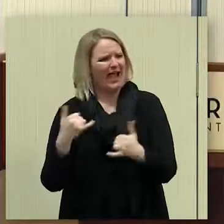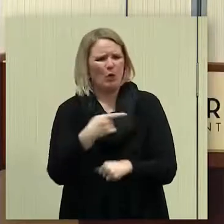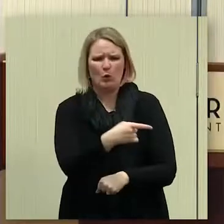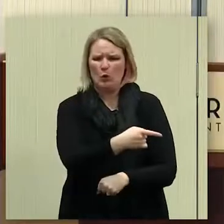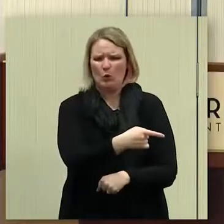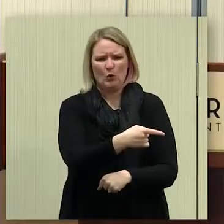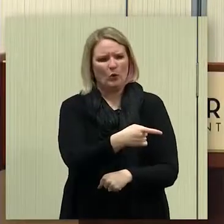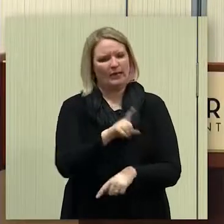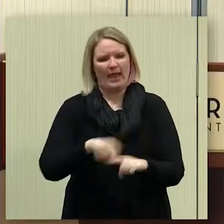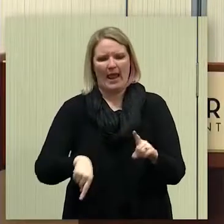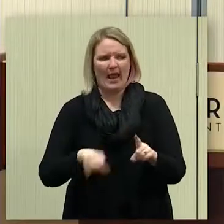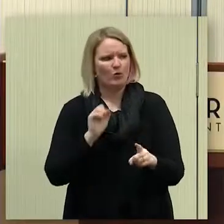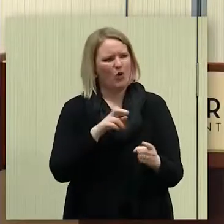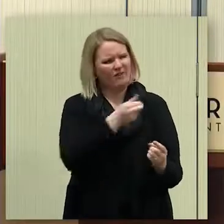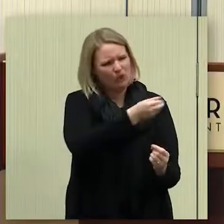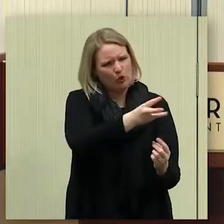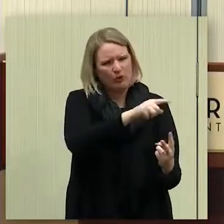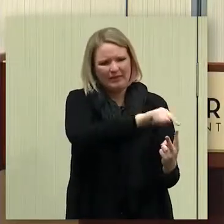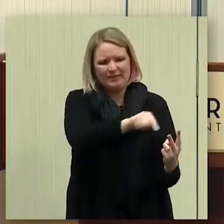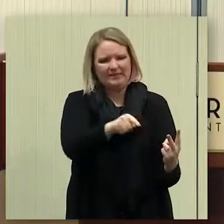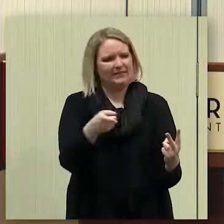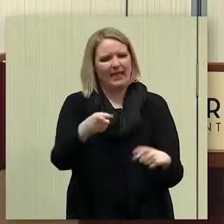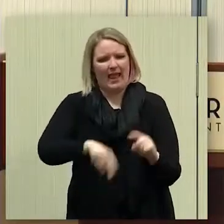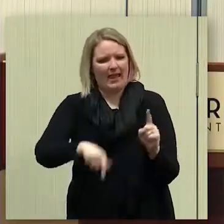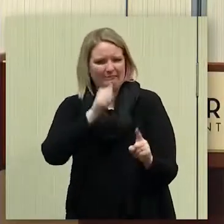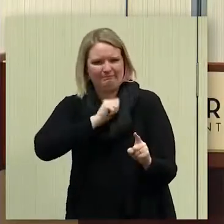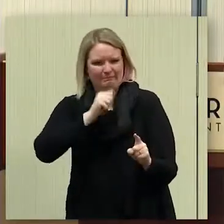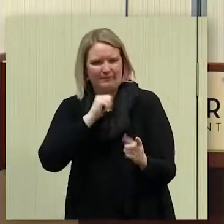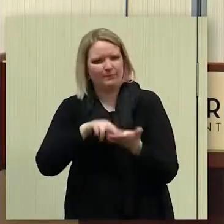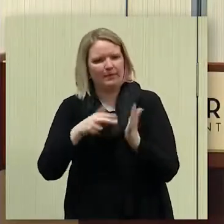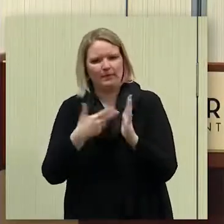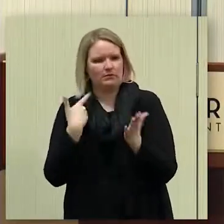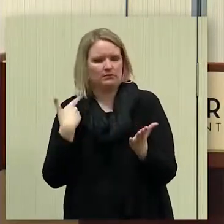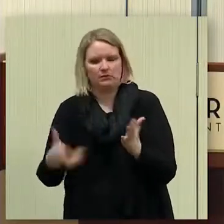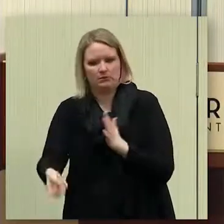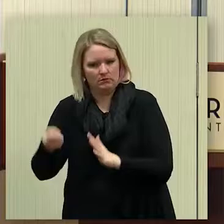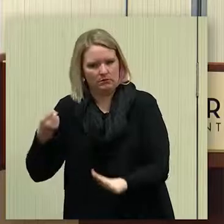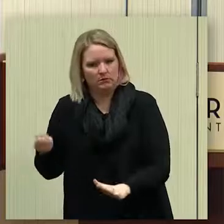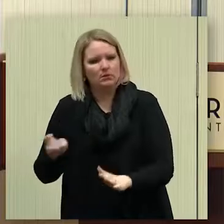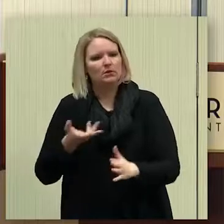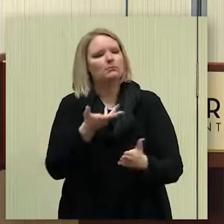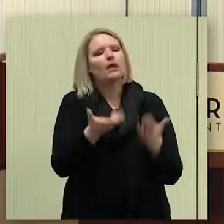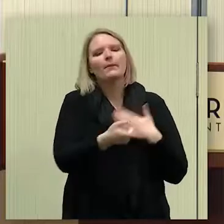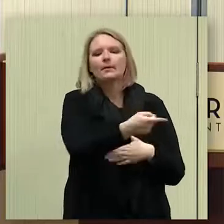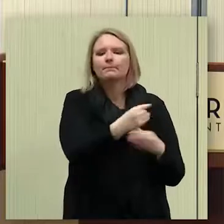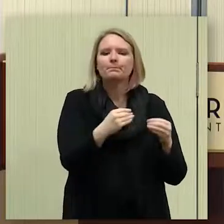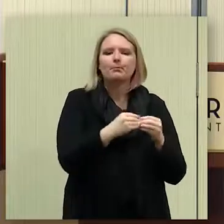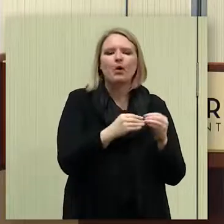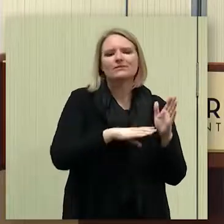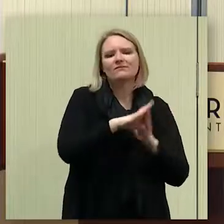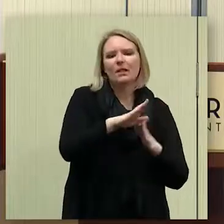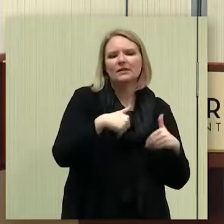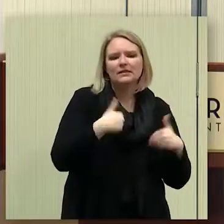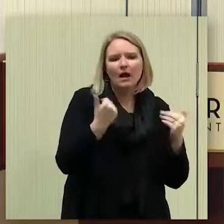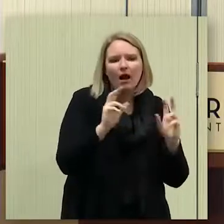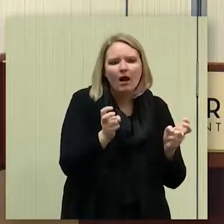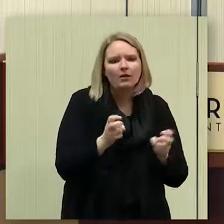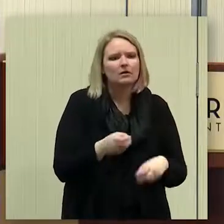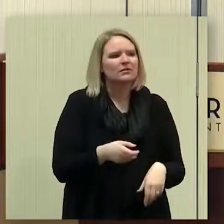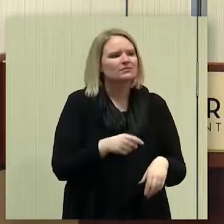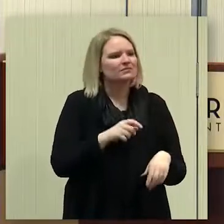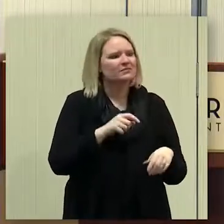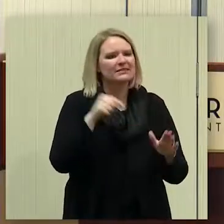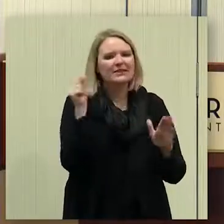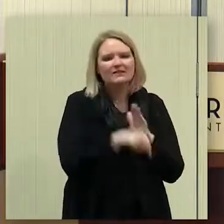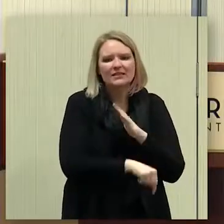child or a combination of kids that it's not working so well. They're developmentally younger, they have more significant disabilities,